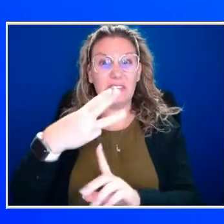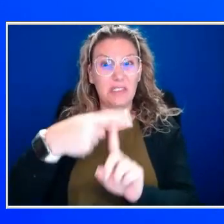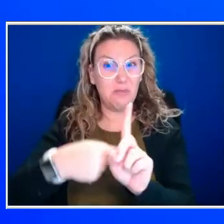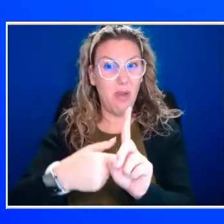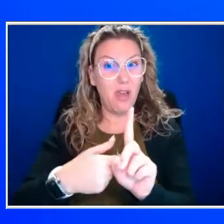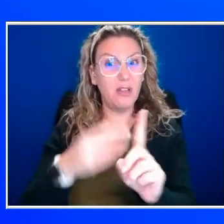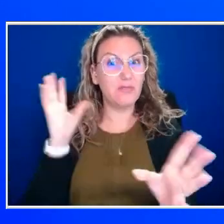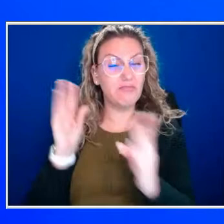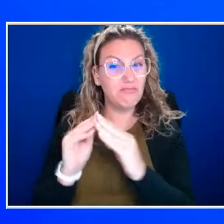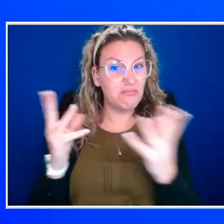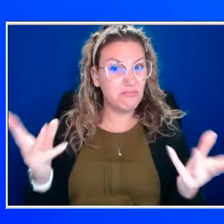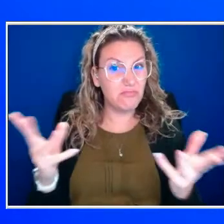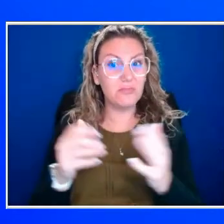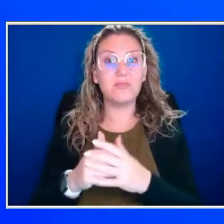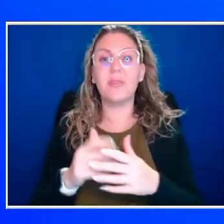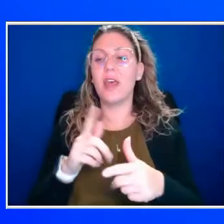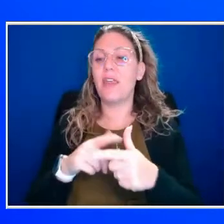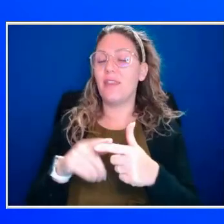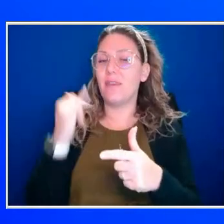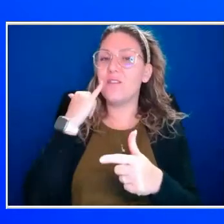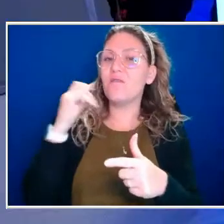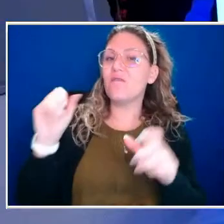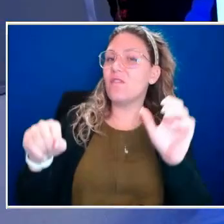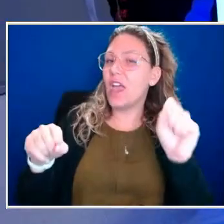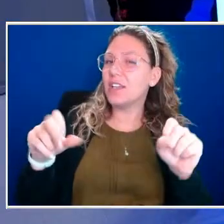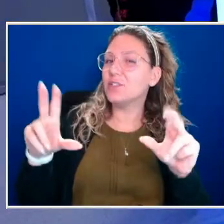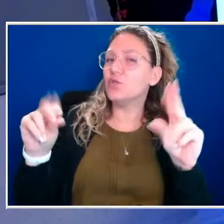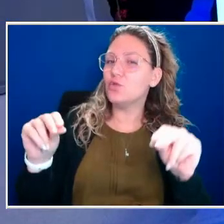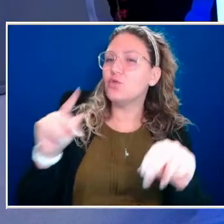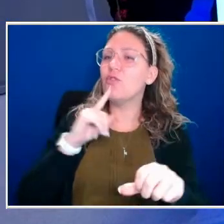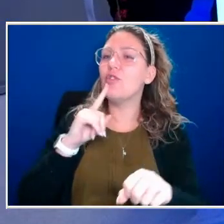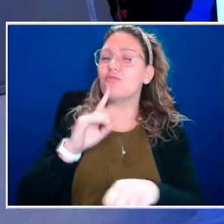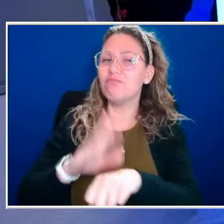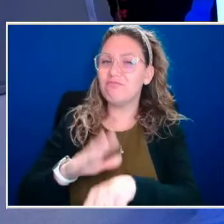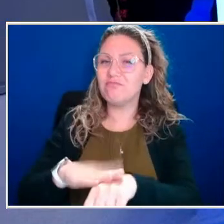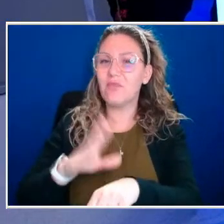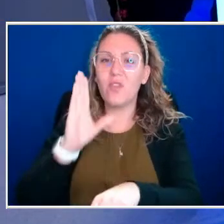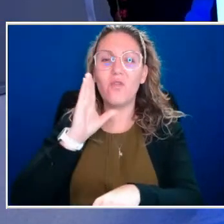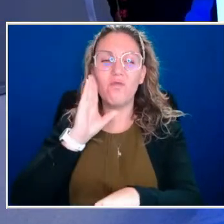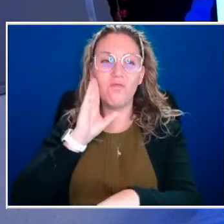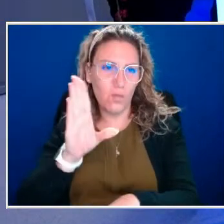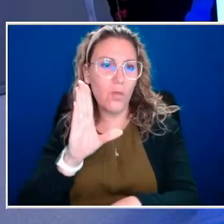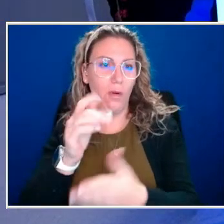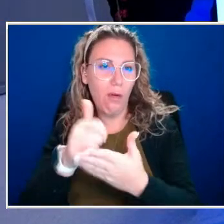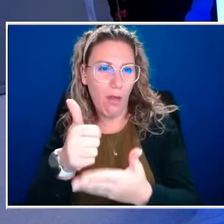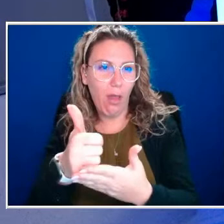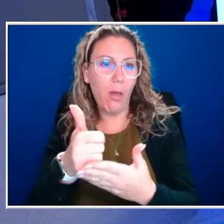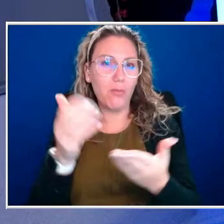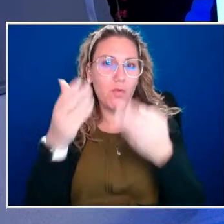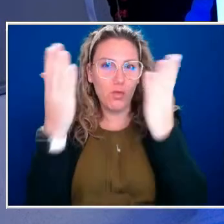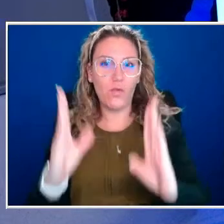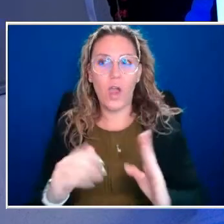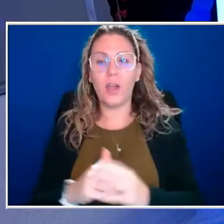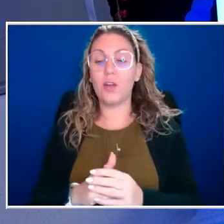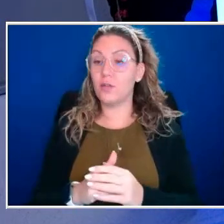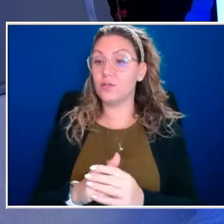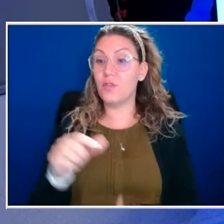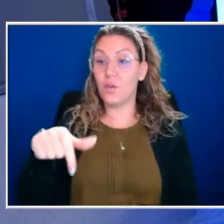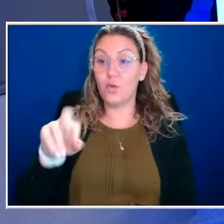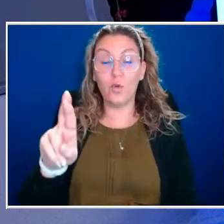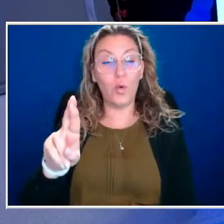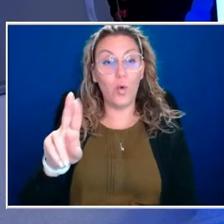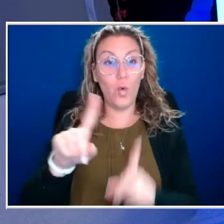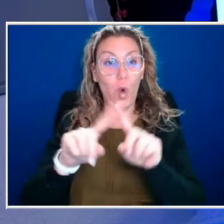the clinicians to help the family. Open up that line of communication, for sure. We've put a QR code up there on your screen about